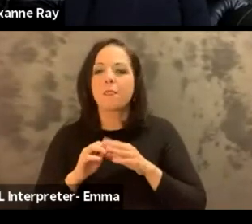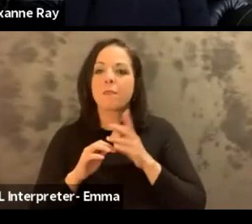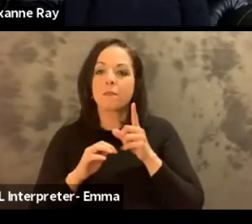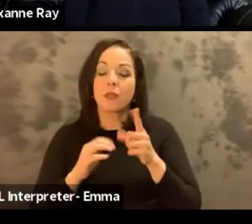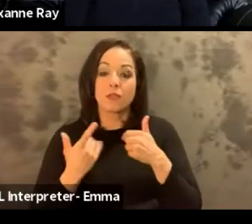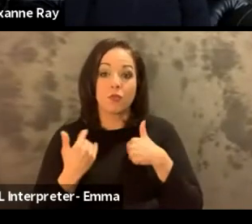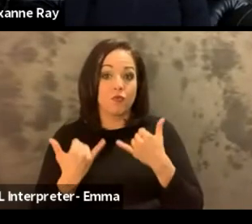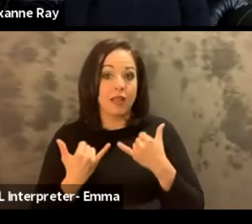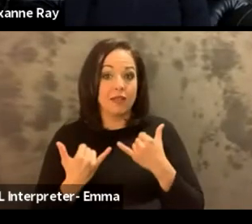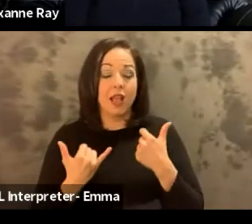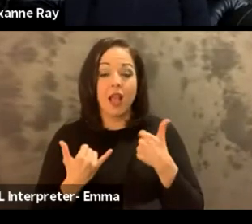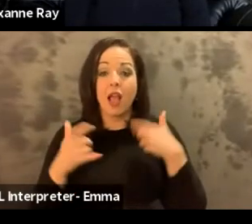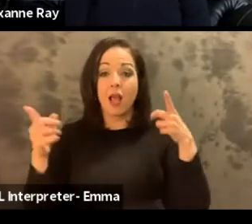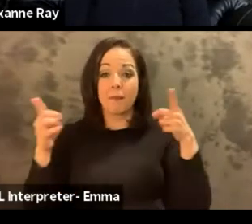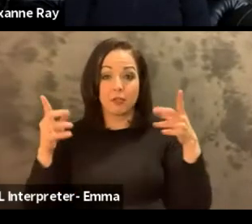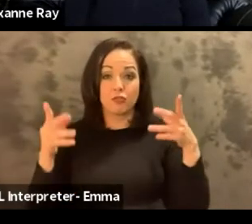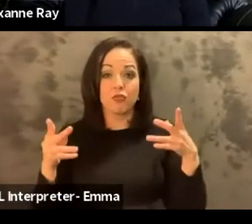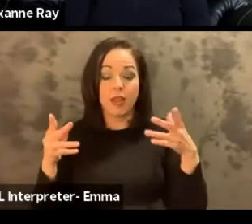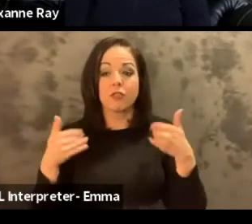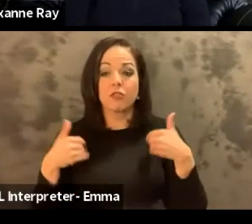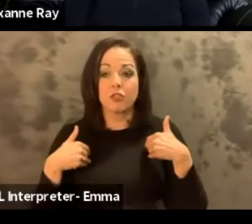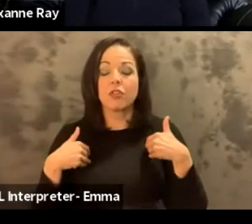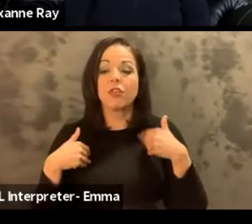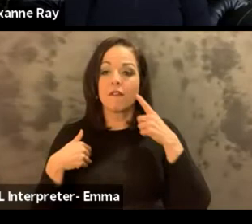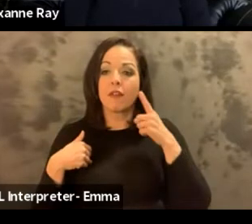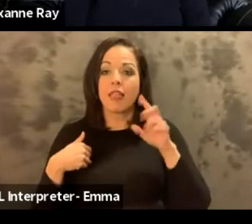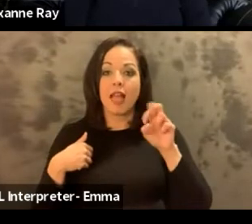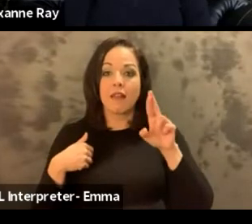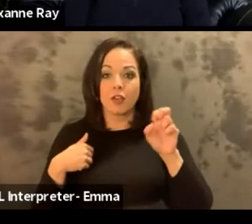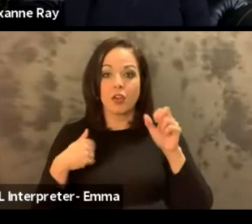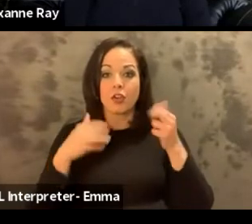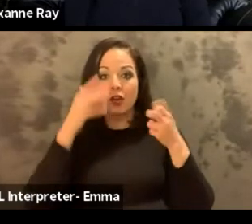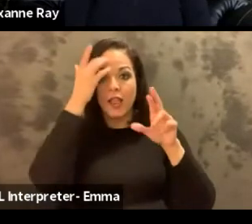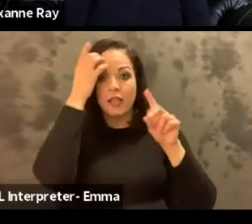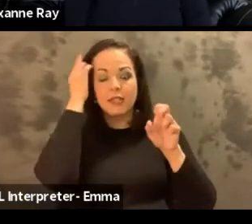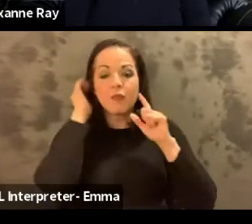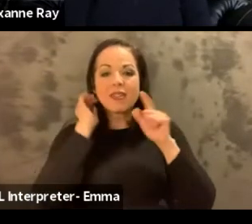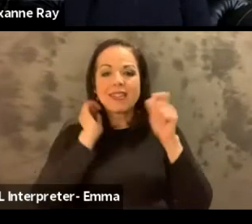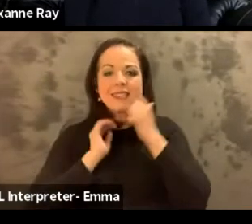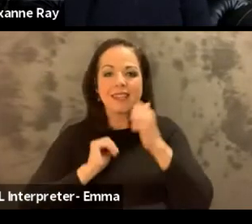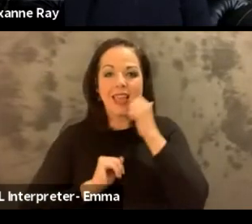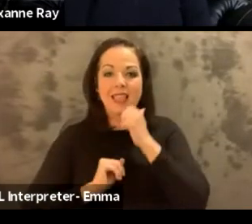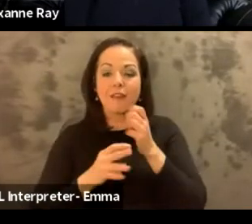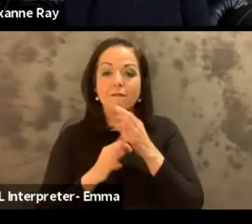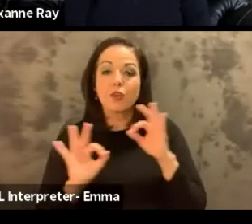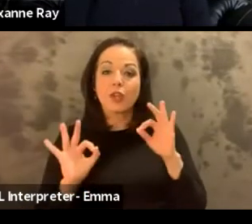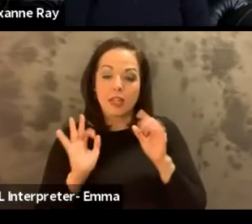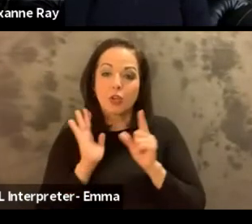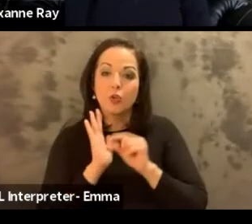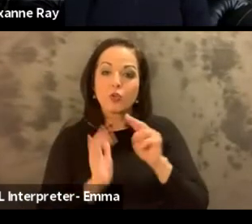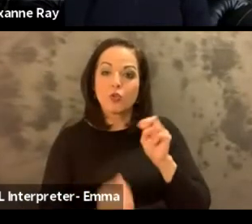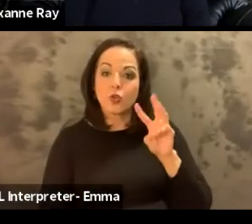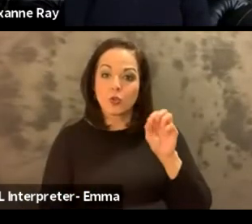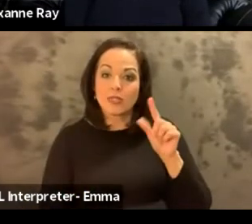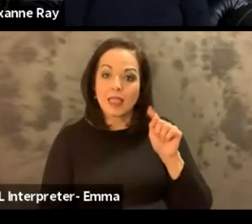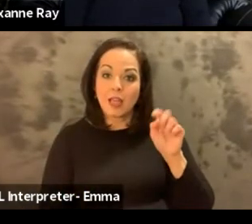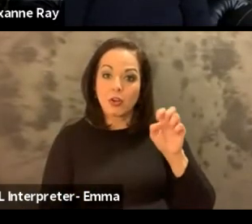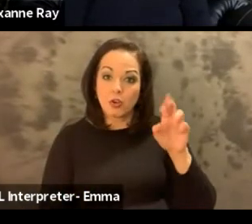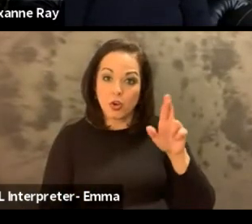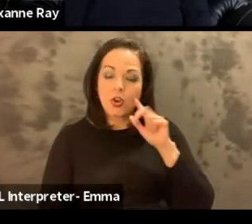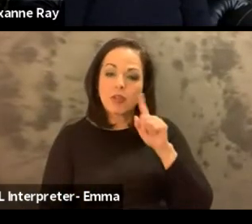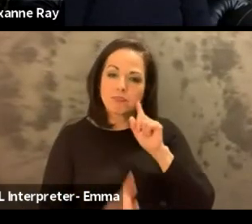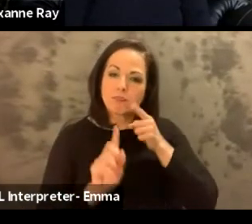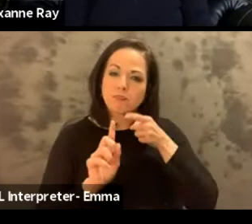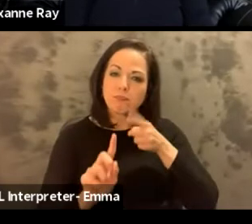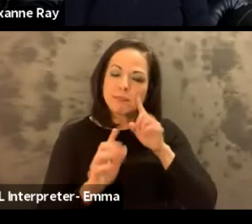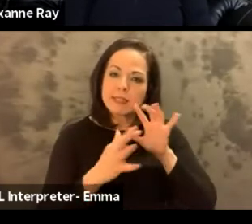right now I'm the director of The Everbreak, which is a daily newsletter, free daily newsletter that aims to connect Seattleites